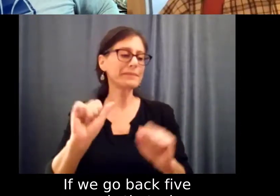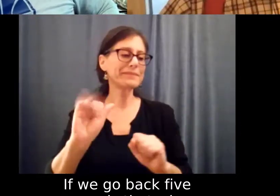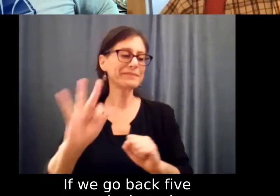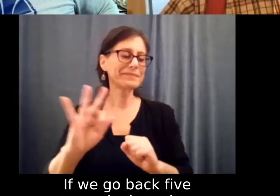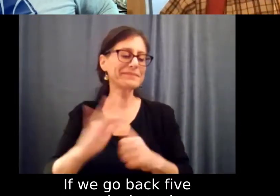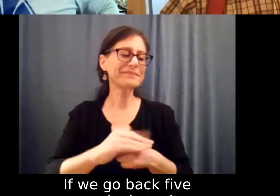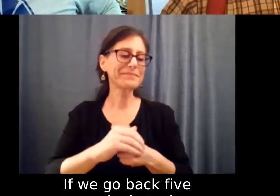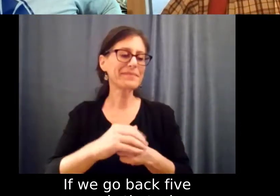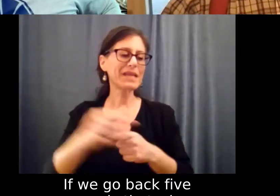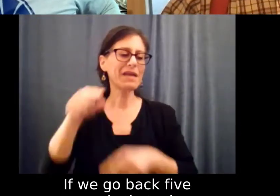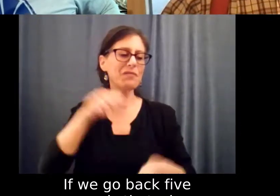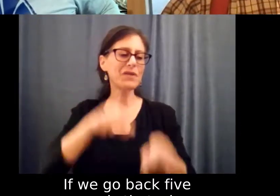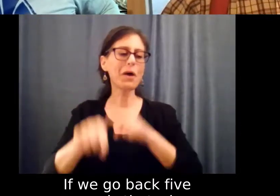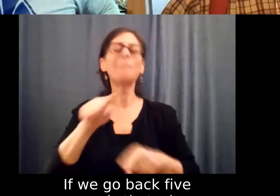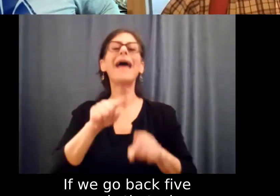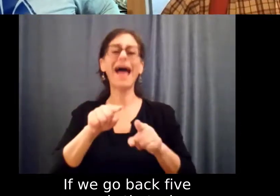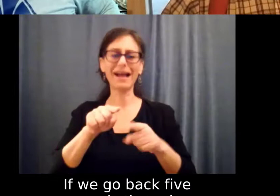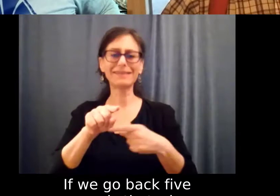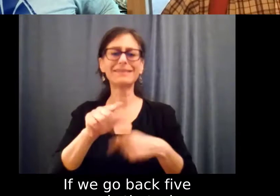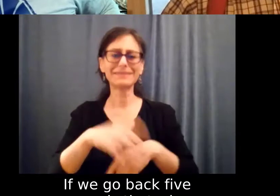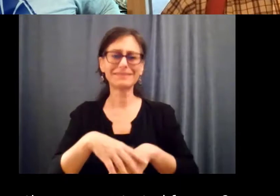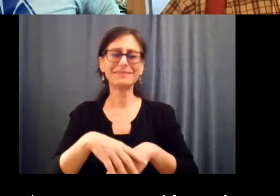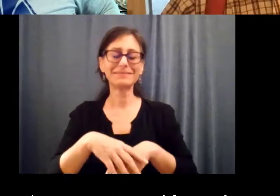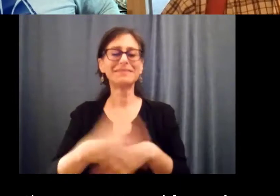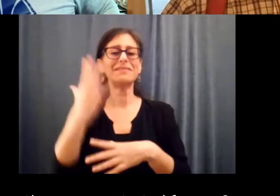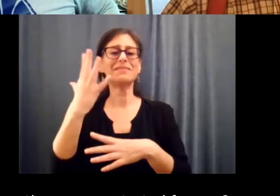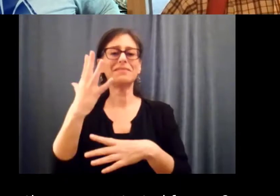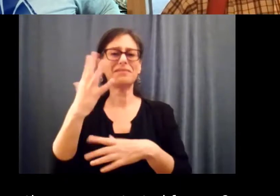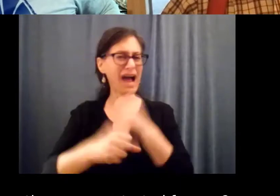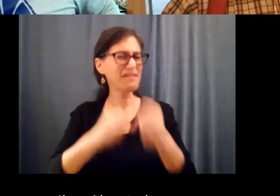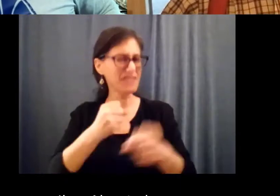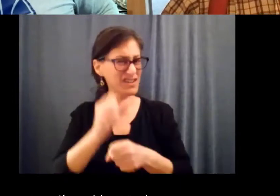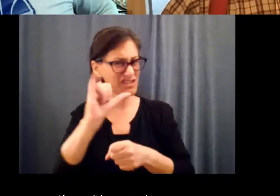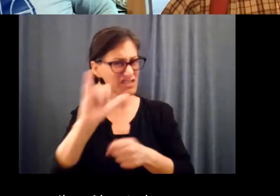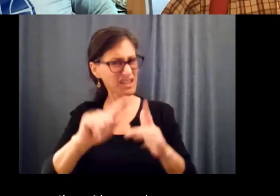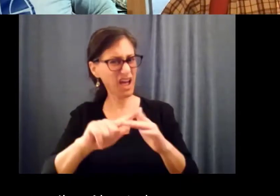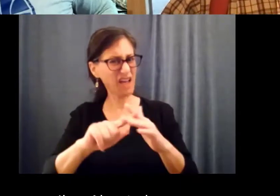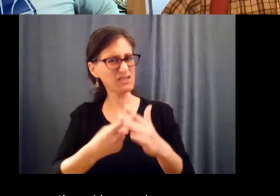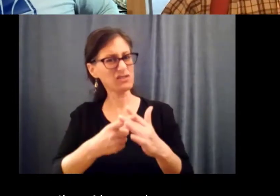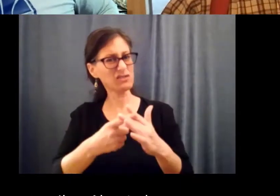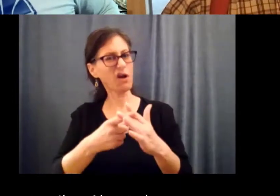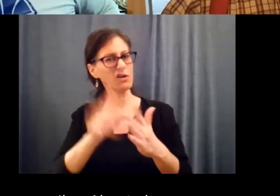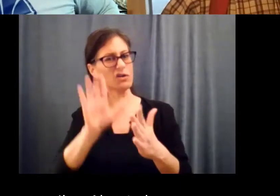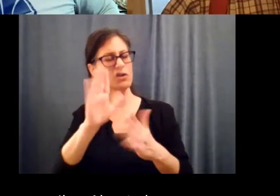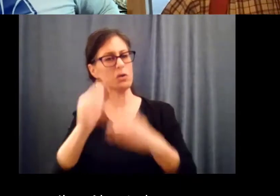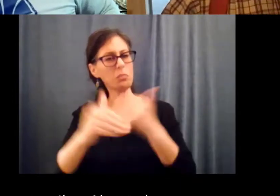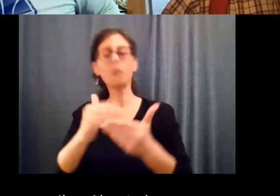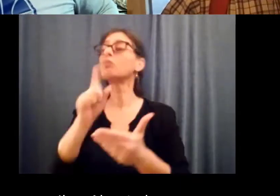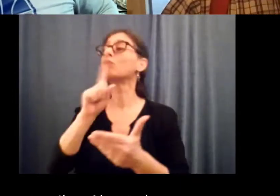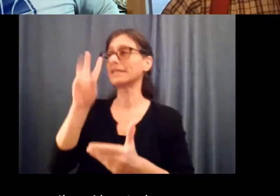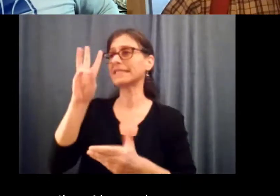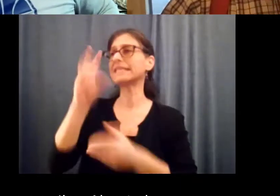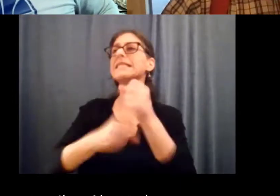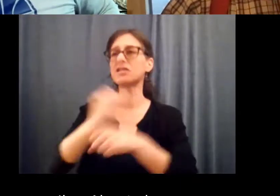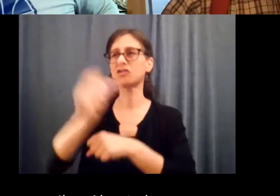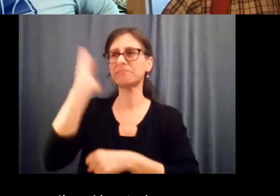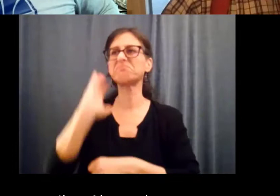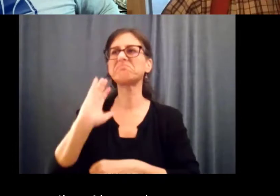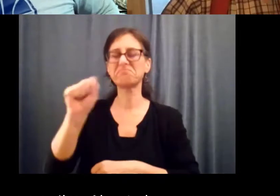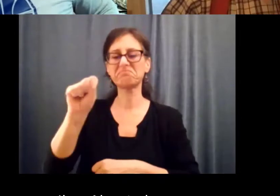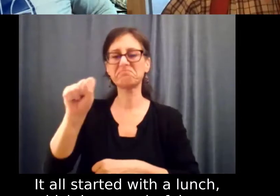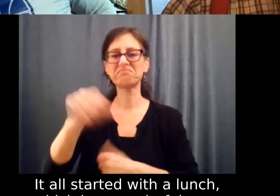5 years, is that when the process started for you? About 6 years ago. Yeah.